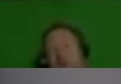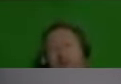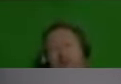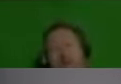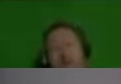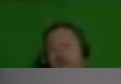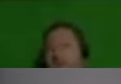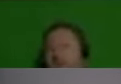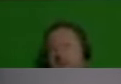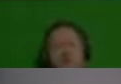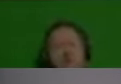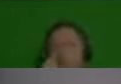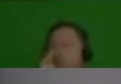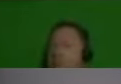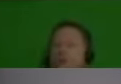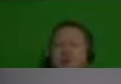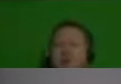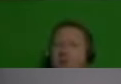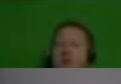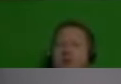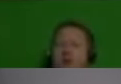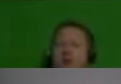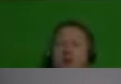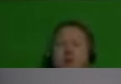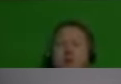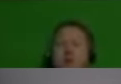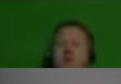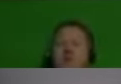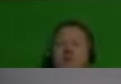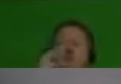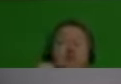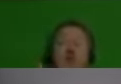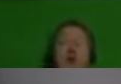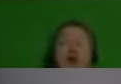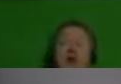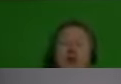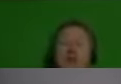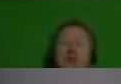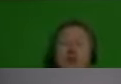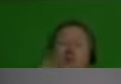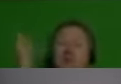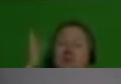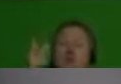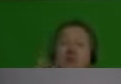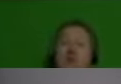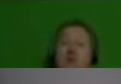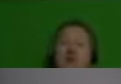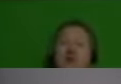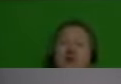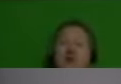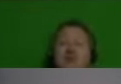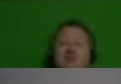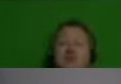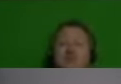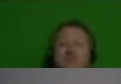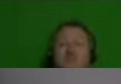embark on this. If you persist in trying to interrupt the Speaker